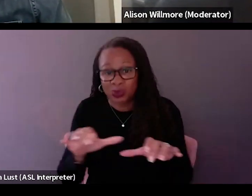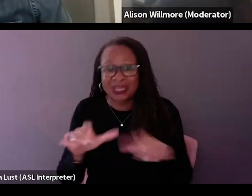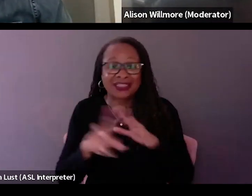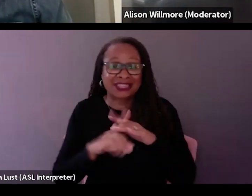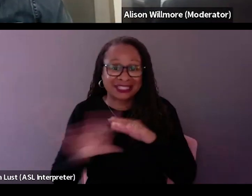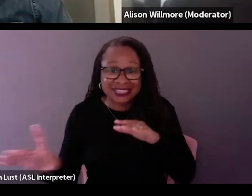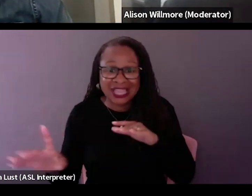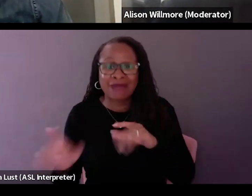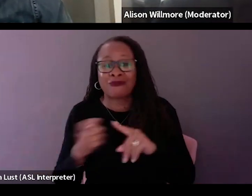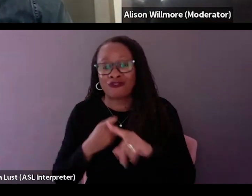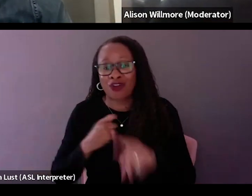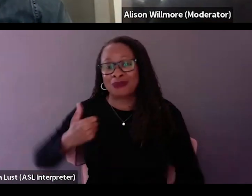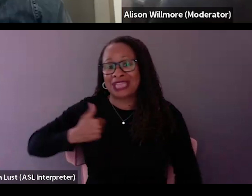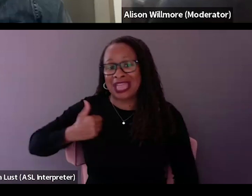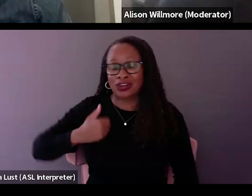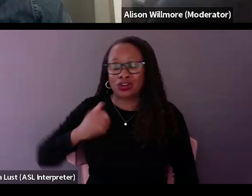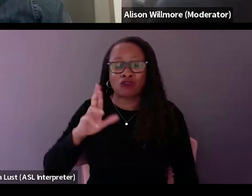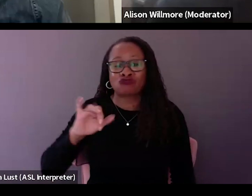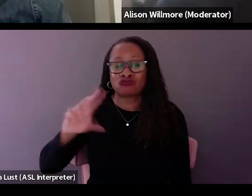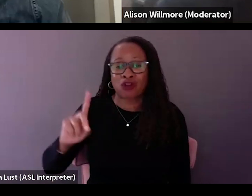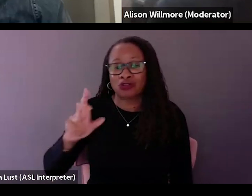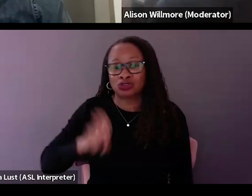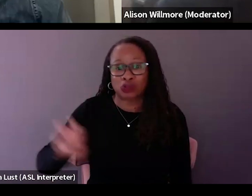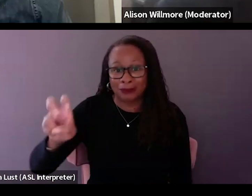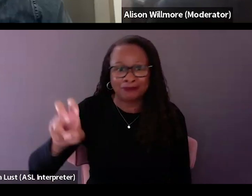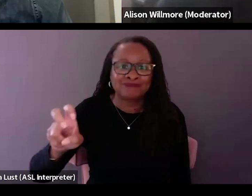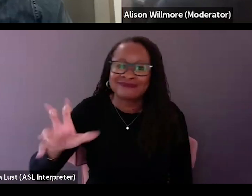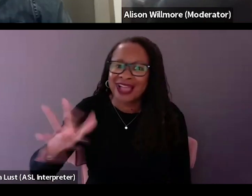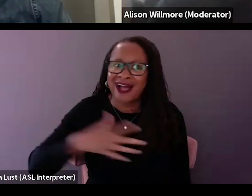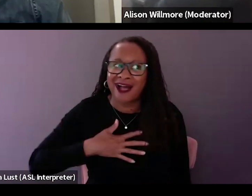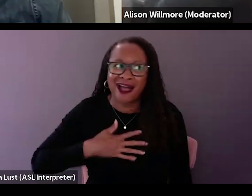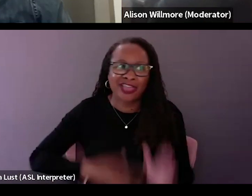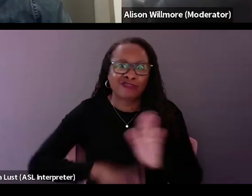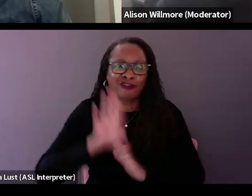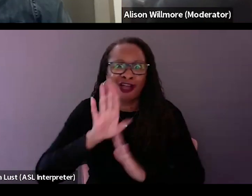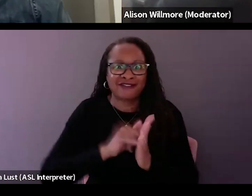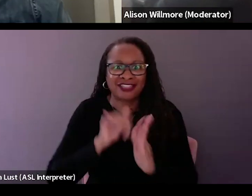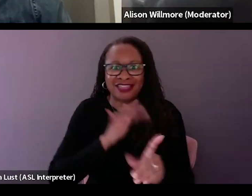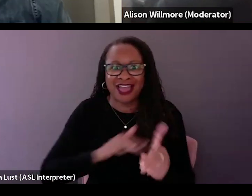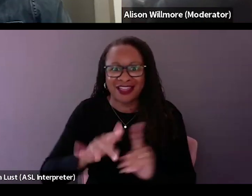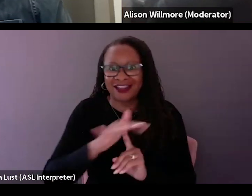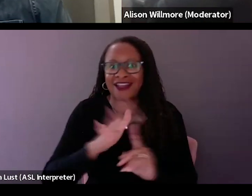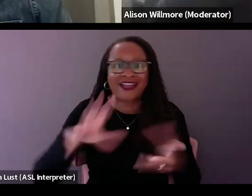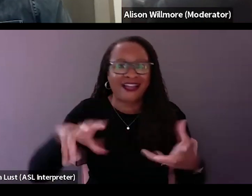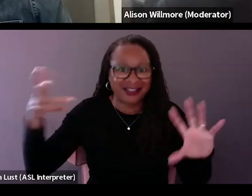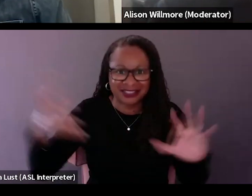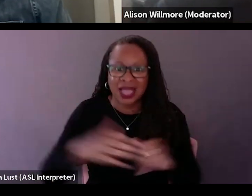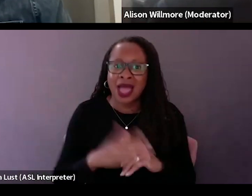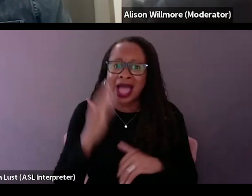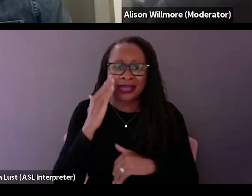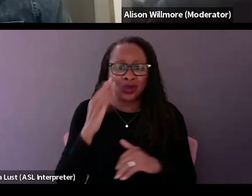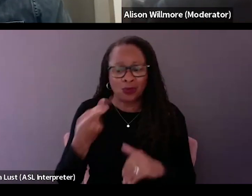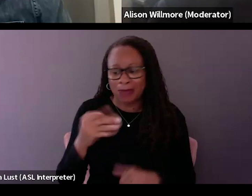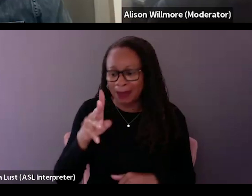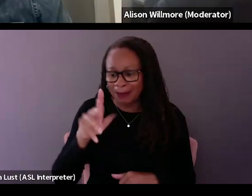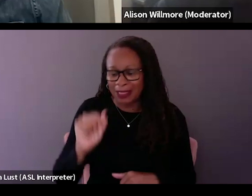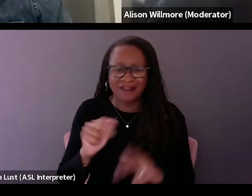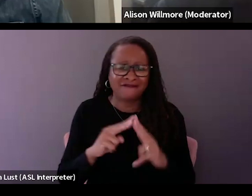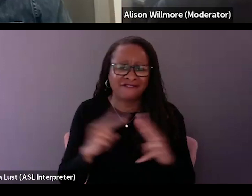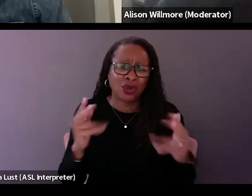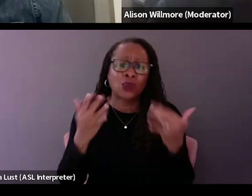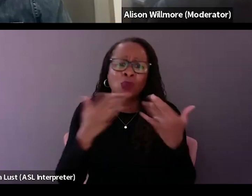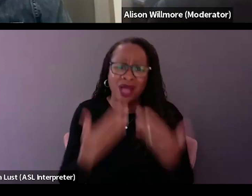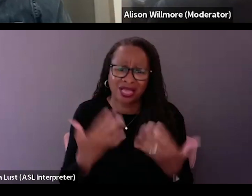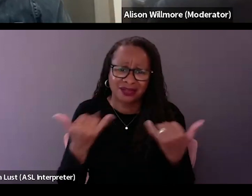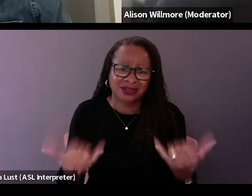chaos. I know Pamela very, very well now. You know, we're pretty close at this point. But at the beginning of my film,